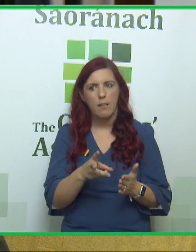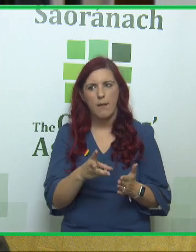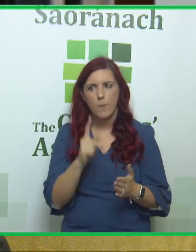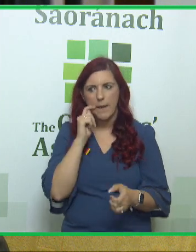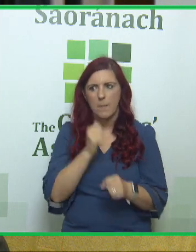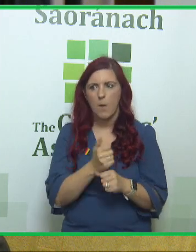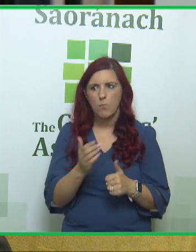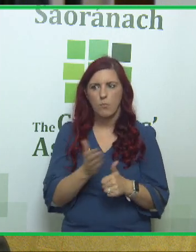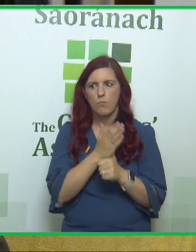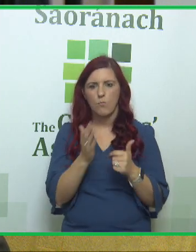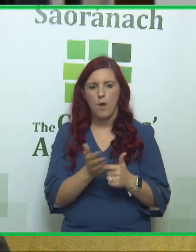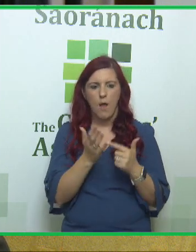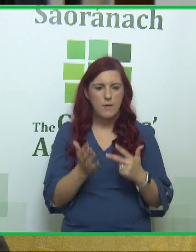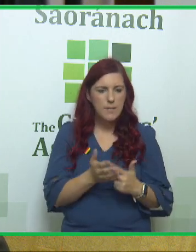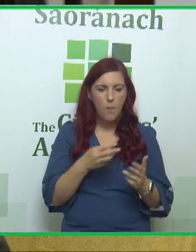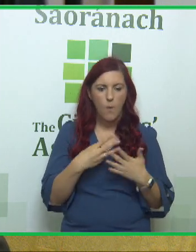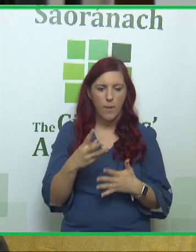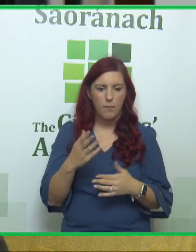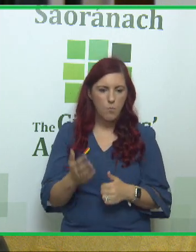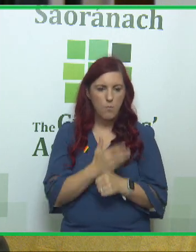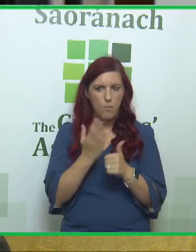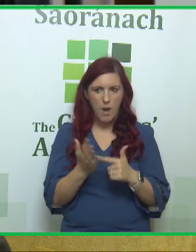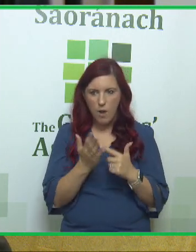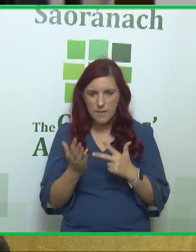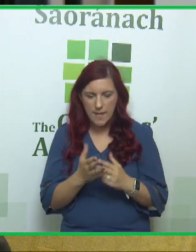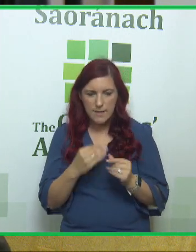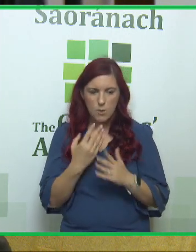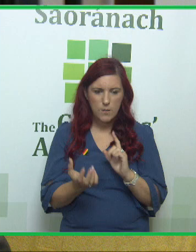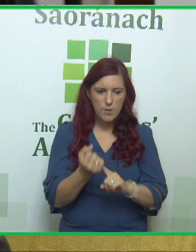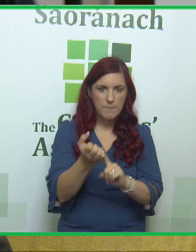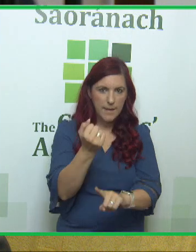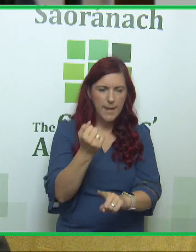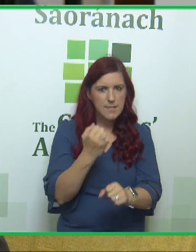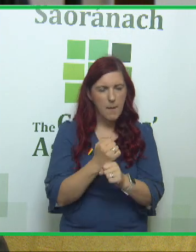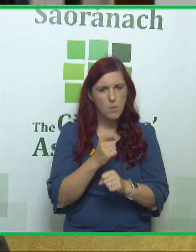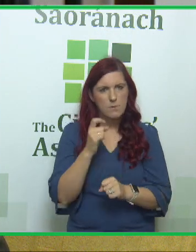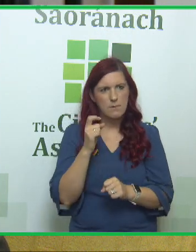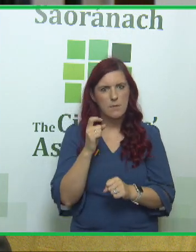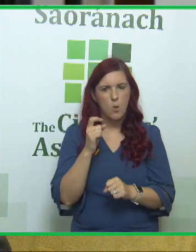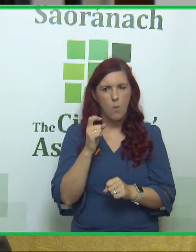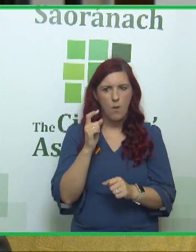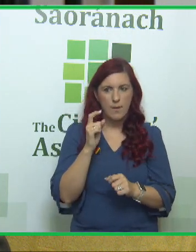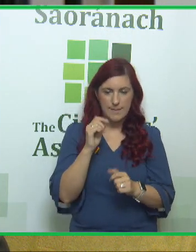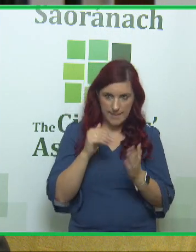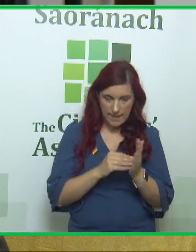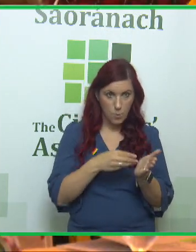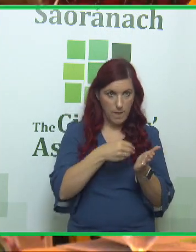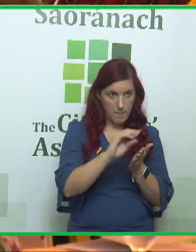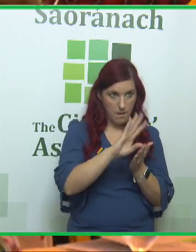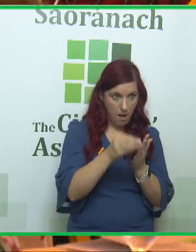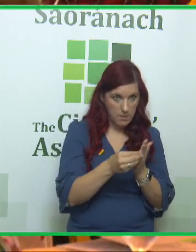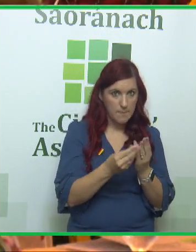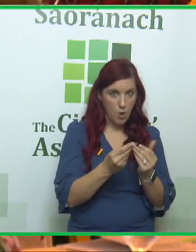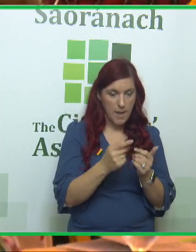prioritisation. When we prioritise things, we get things done. It is about speculate to accumulate. It will cost money, but in